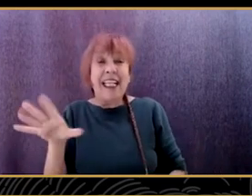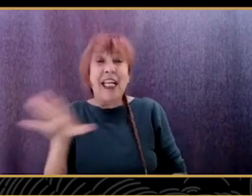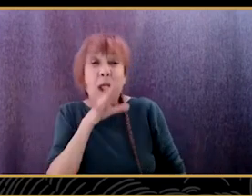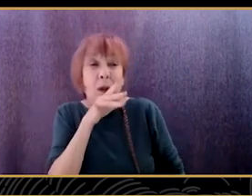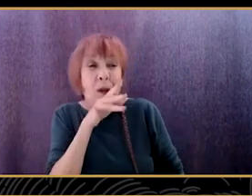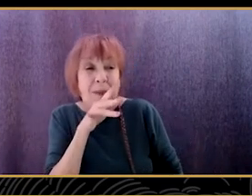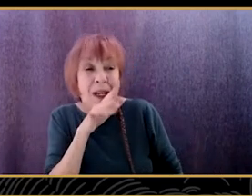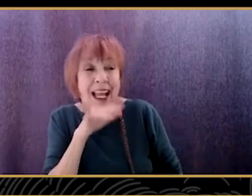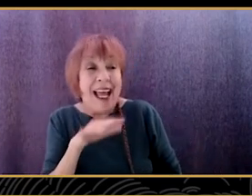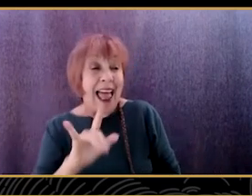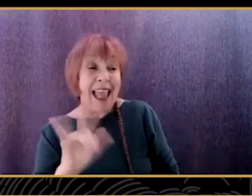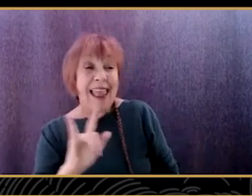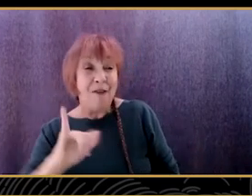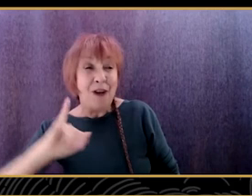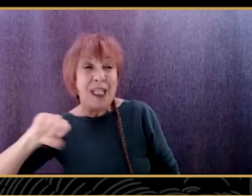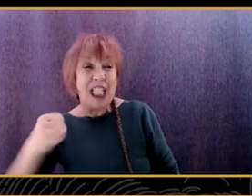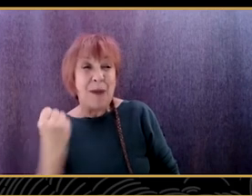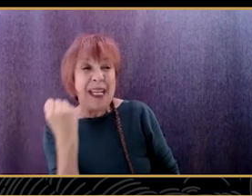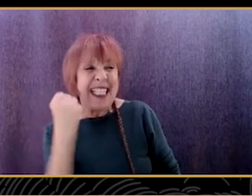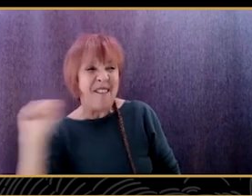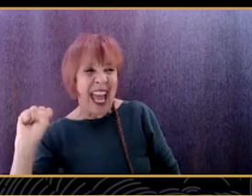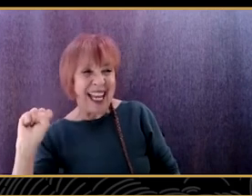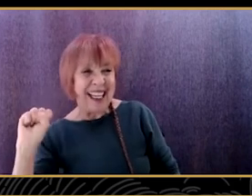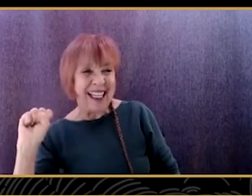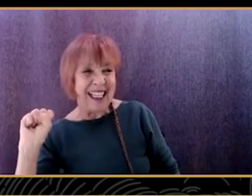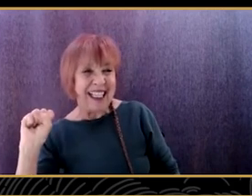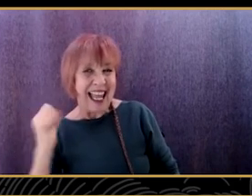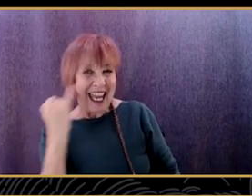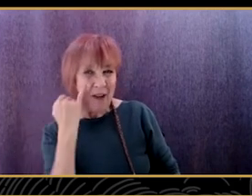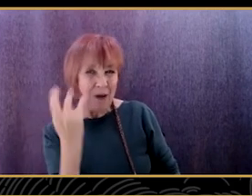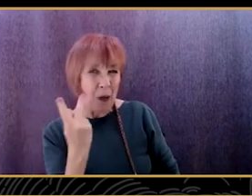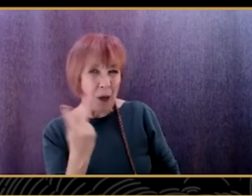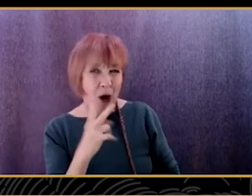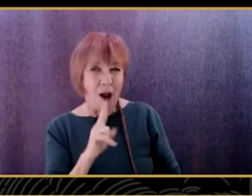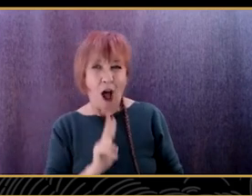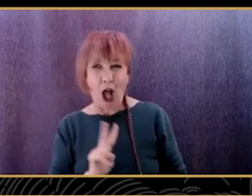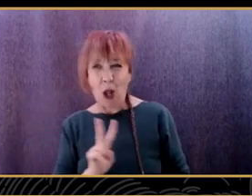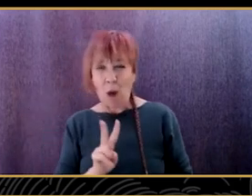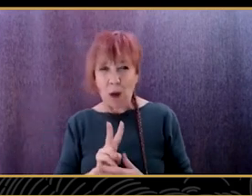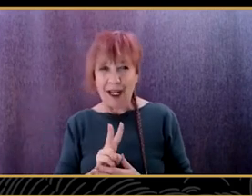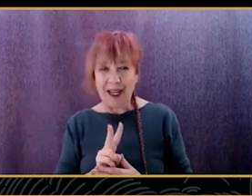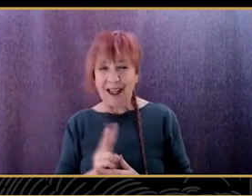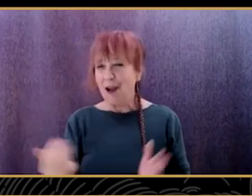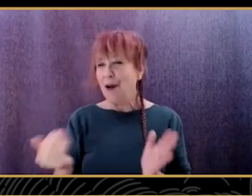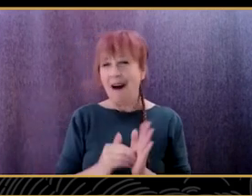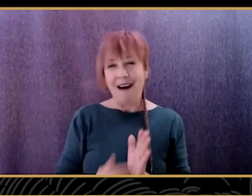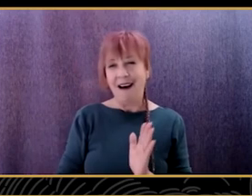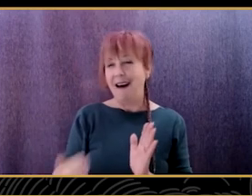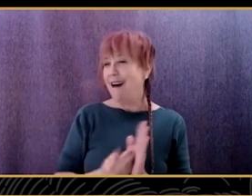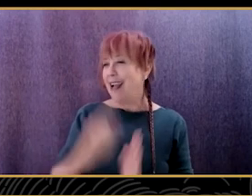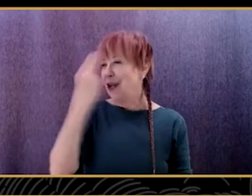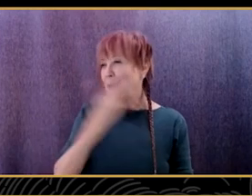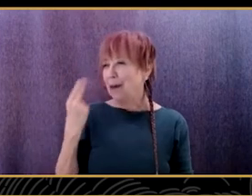Love you, Jimmy Savannah. Whenever we were alone, re and re christening me,